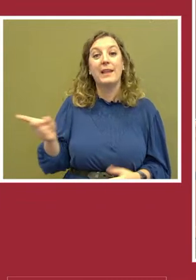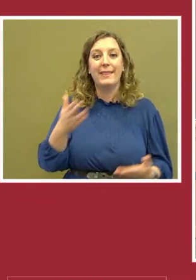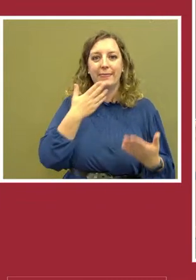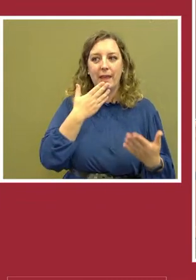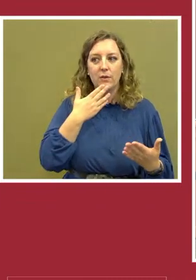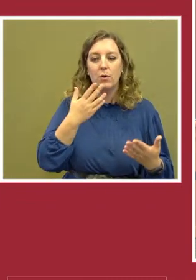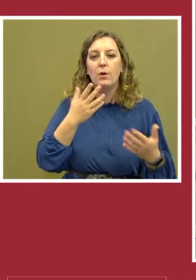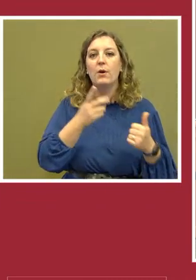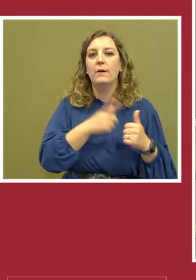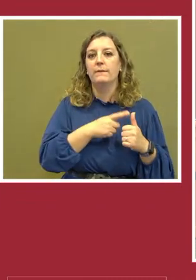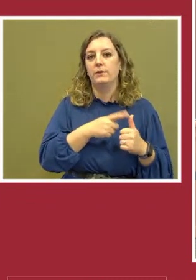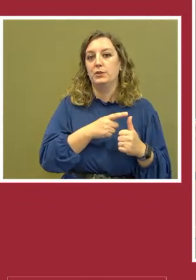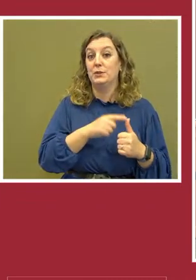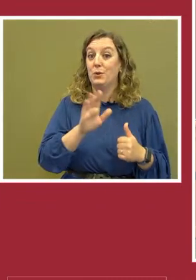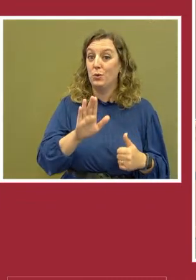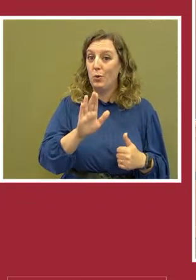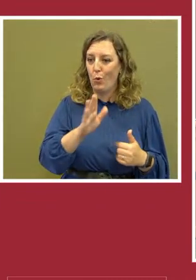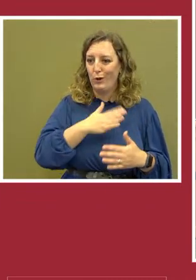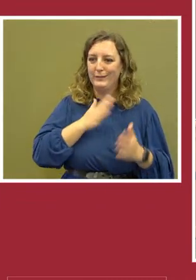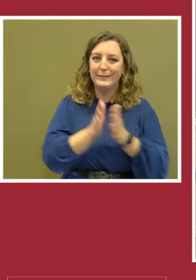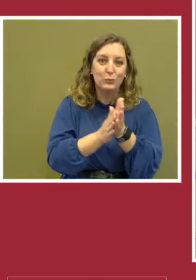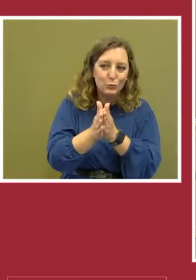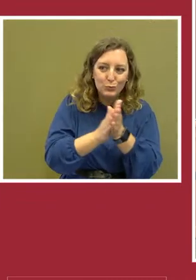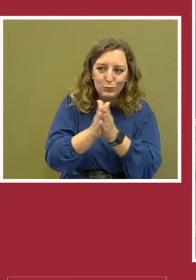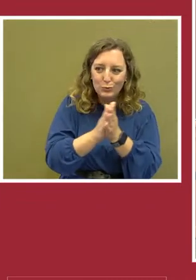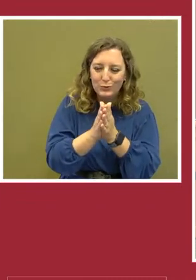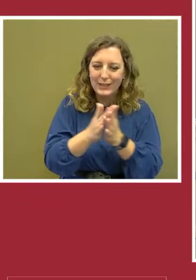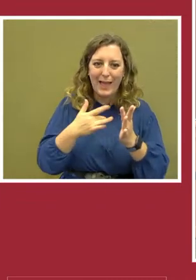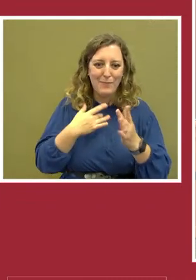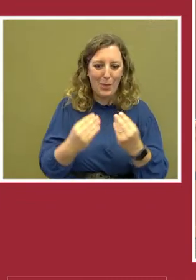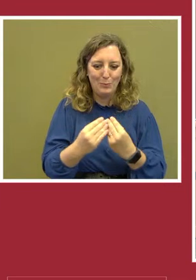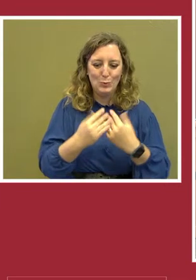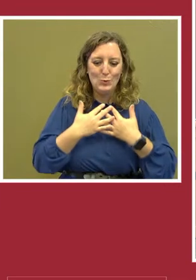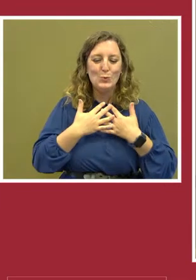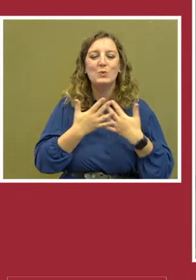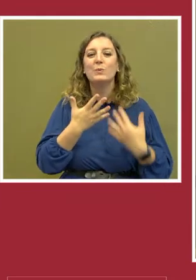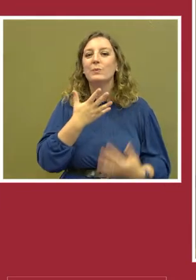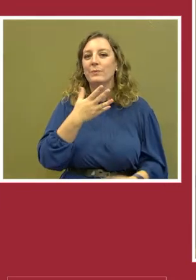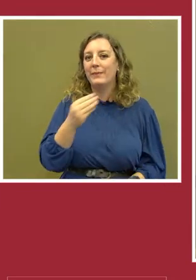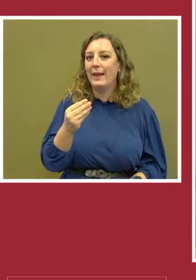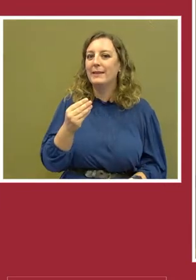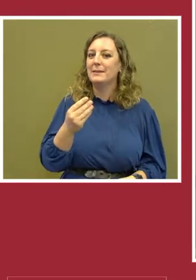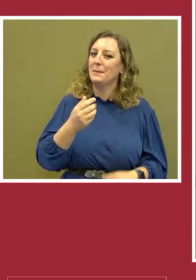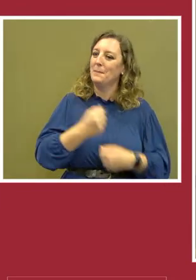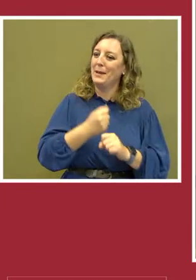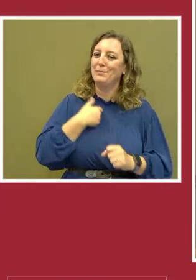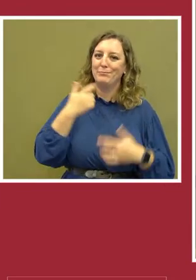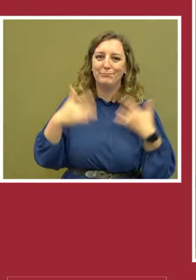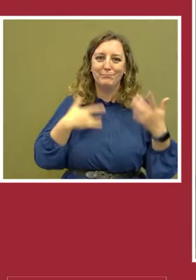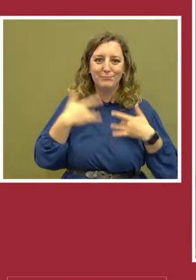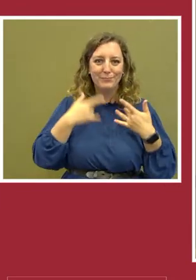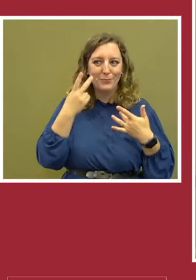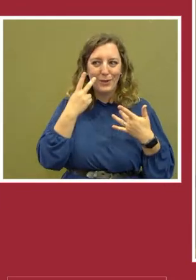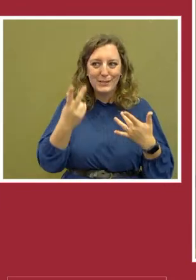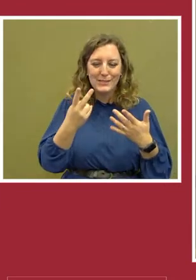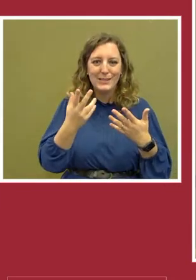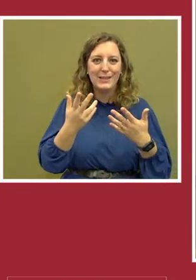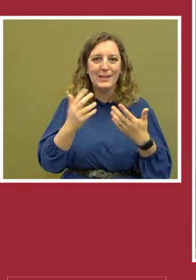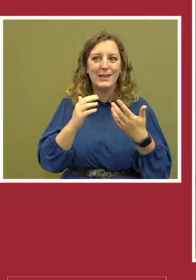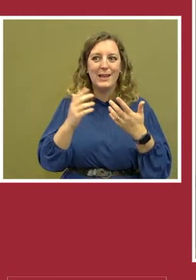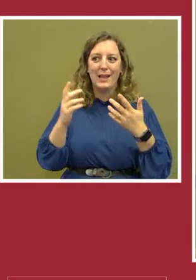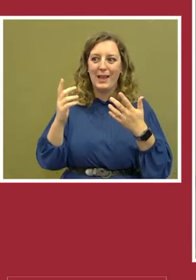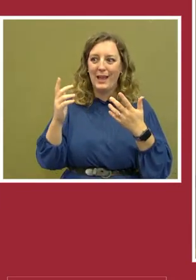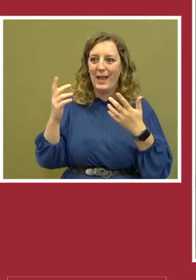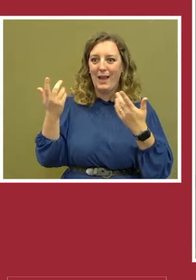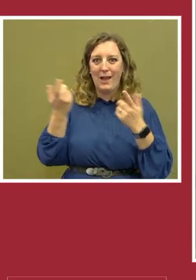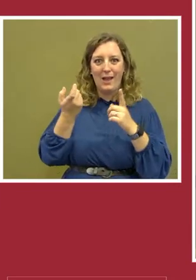Thank you. First of all, your enthusiasm is contagious, and it makes me so excited to see how far it's come since